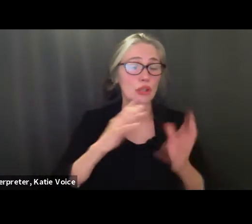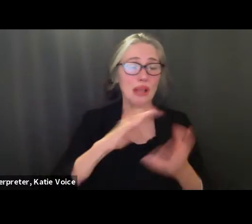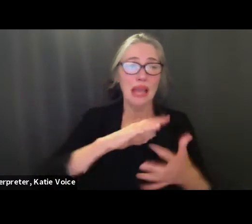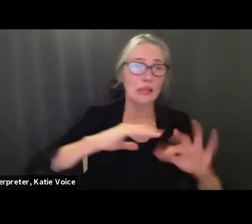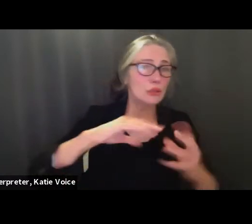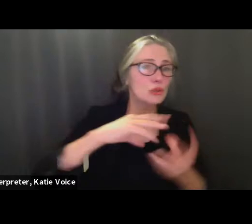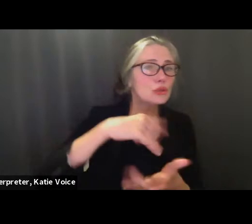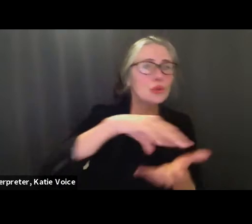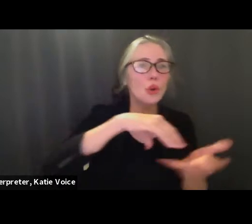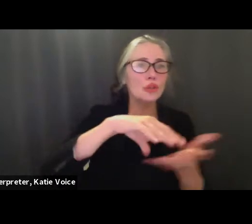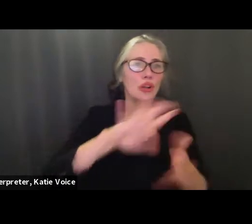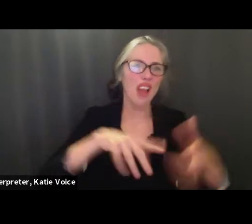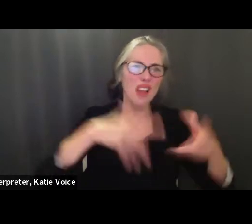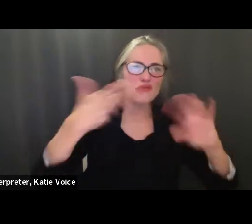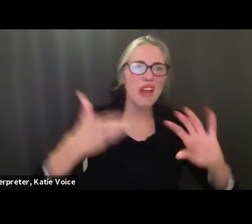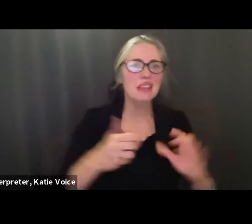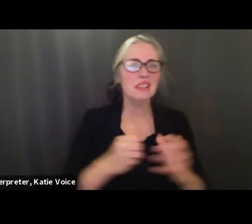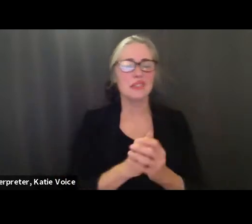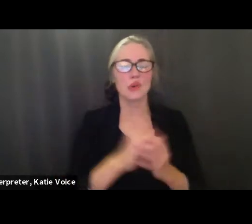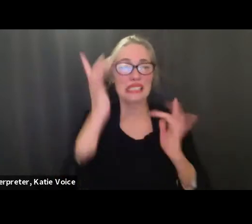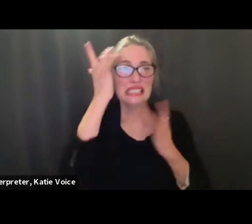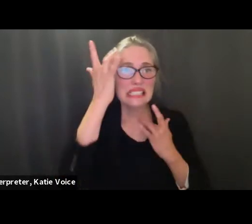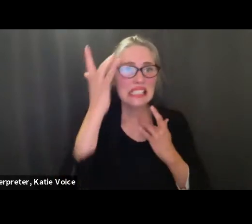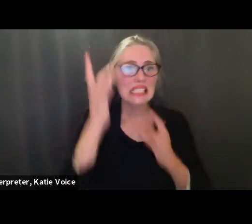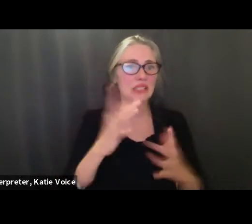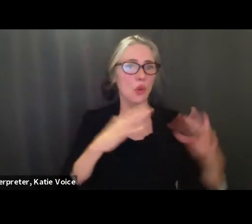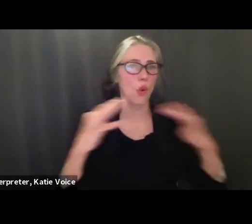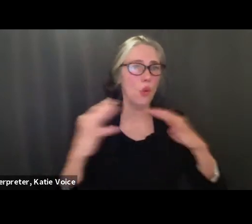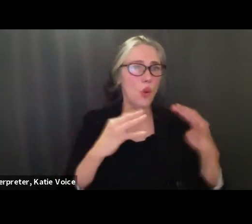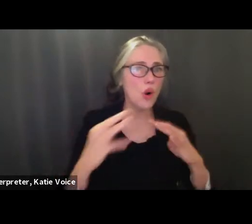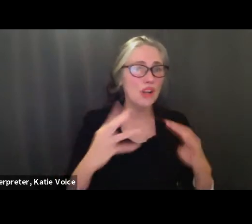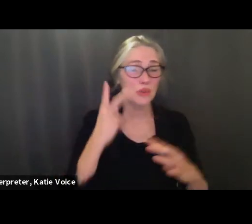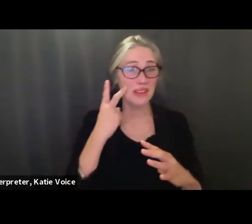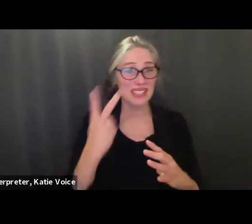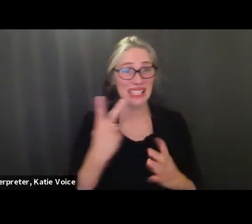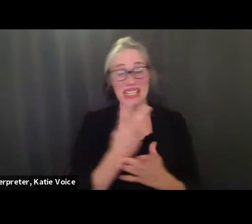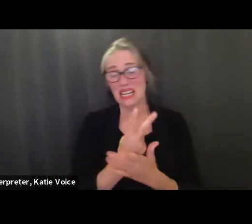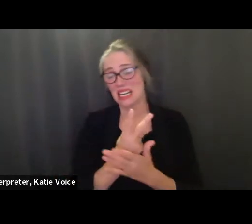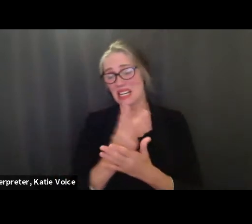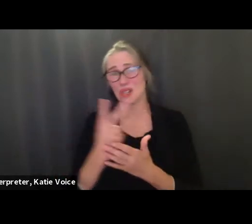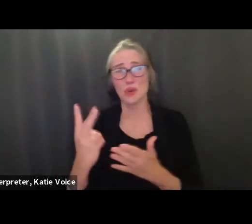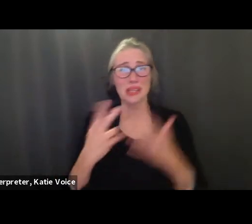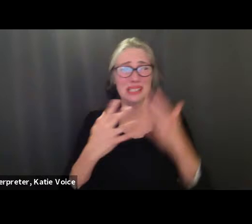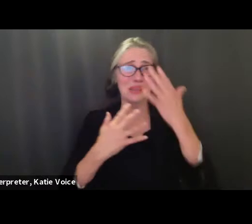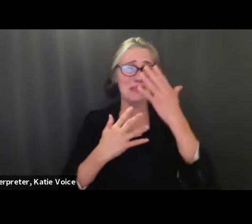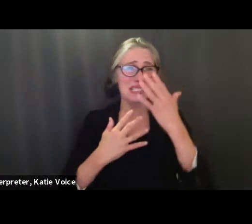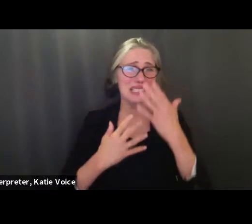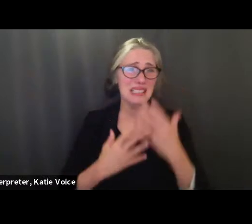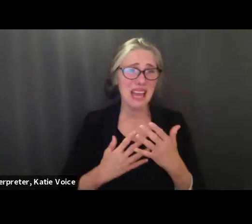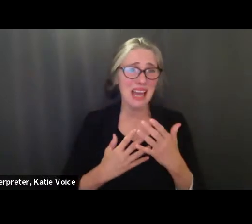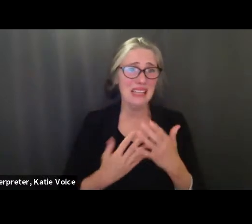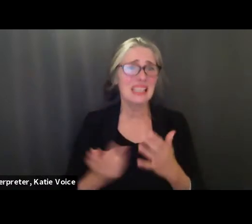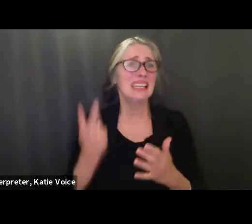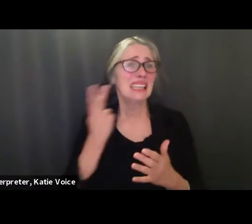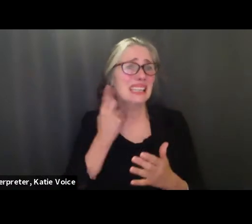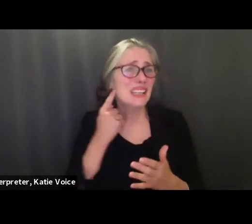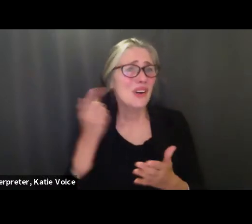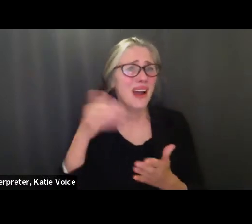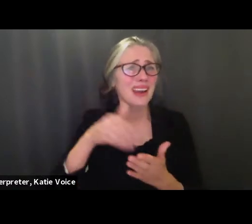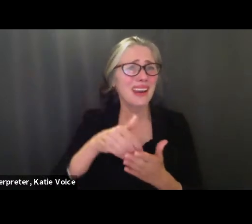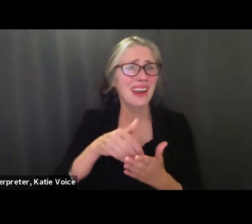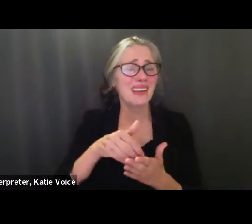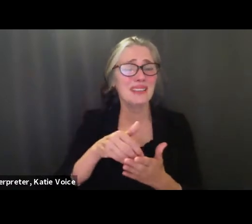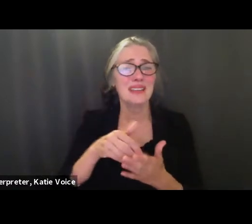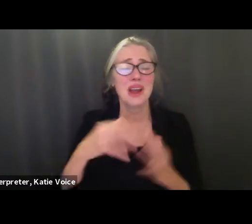in distant lands. In the past 2 weeks, though, I'm so sad to hear about the renewed war in the Middle